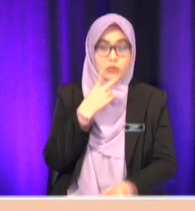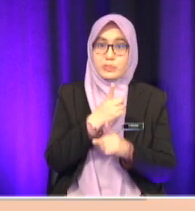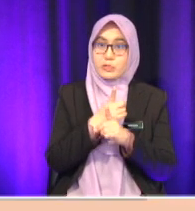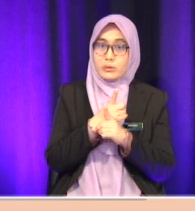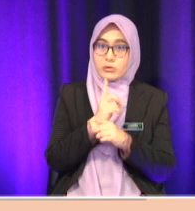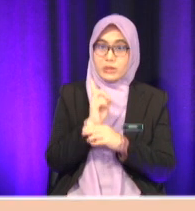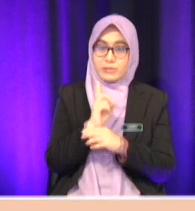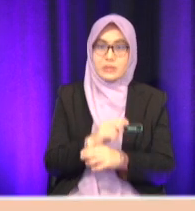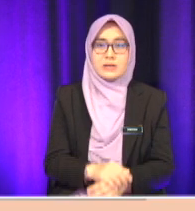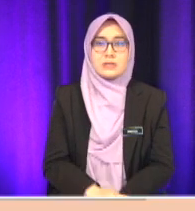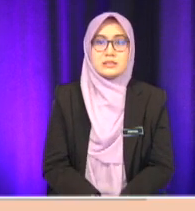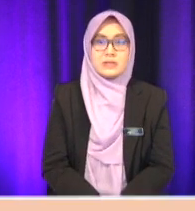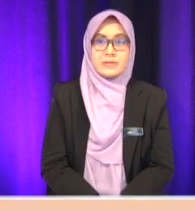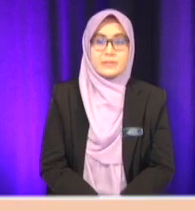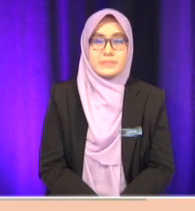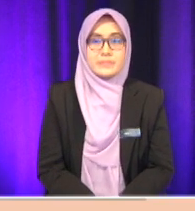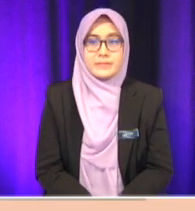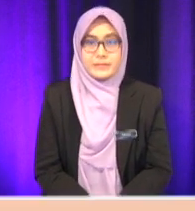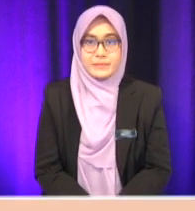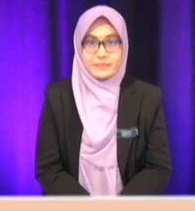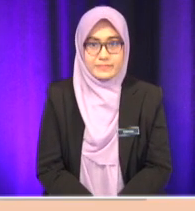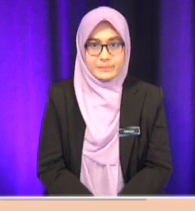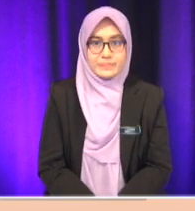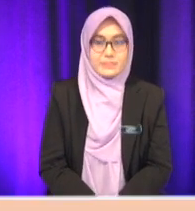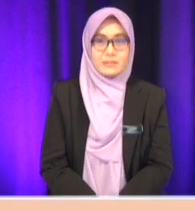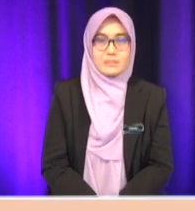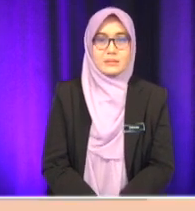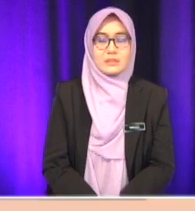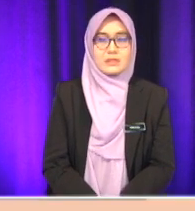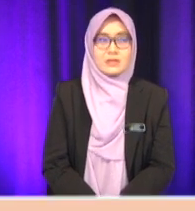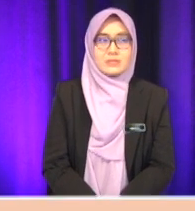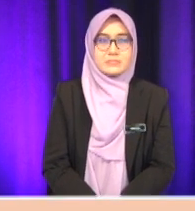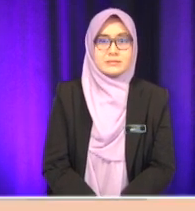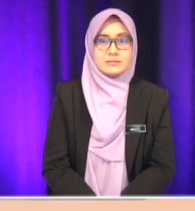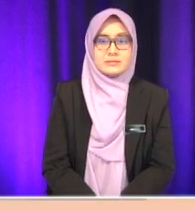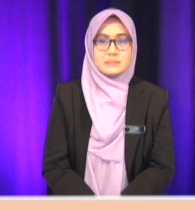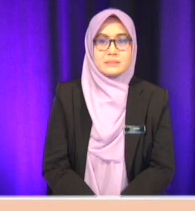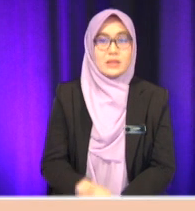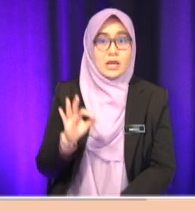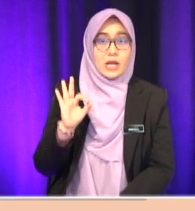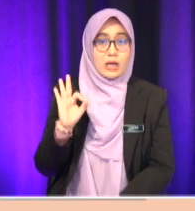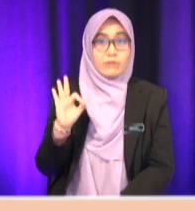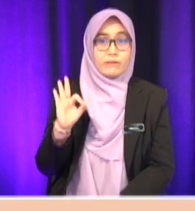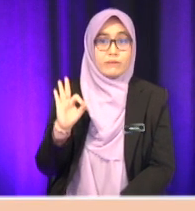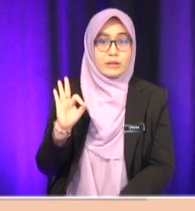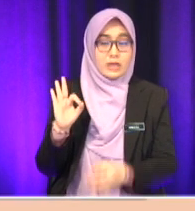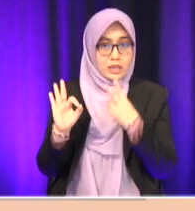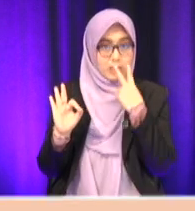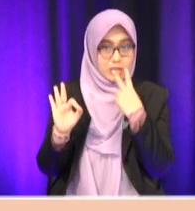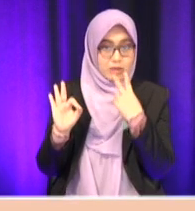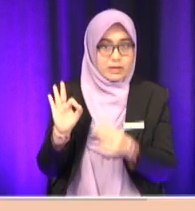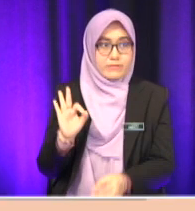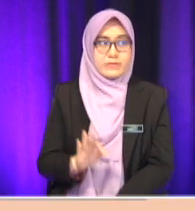going to with my parents. Okay. How about F? Okay. I set